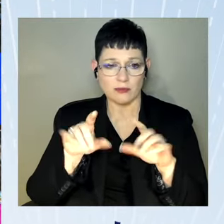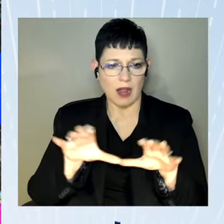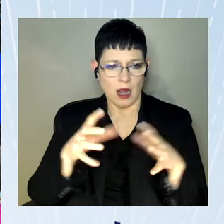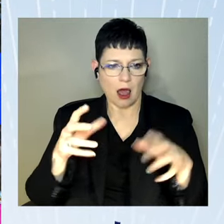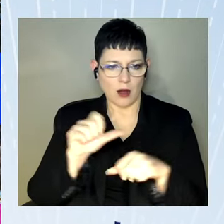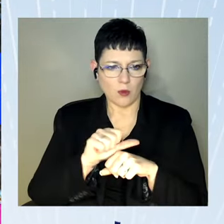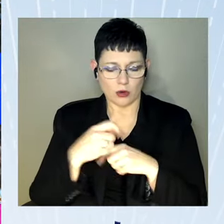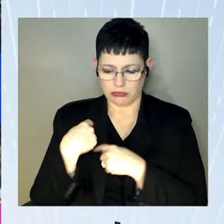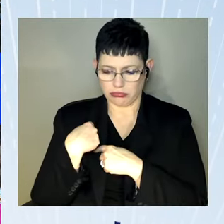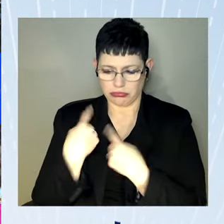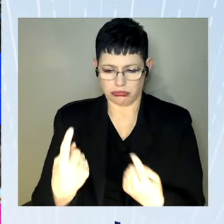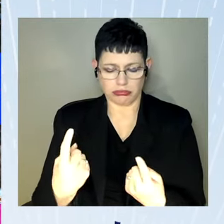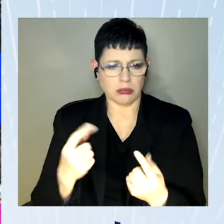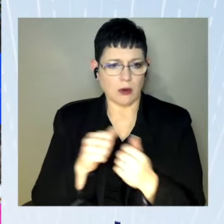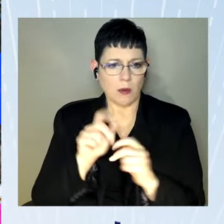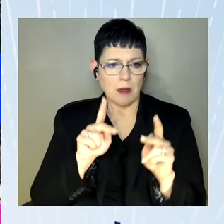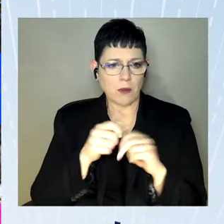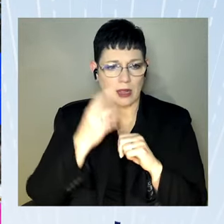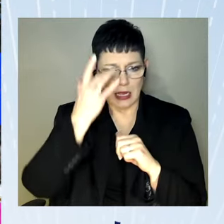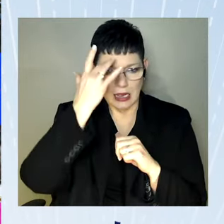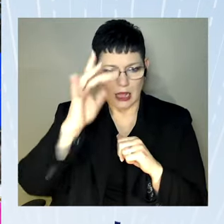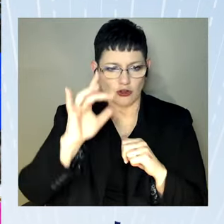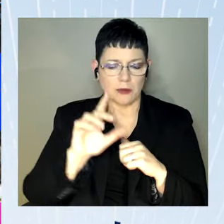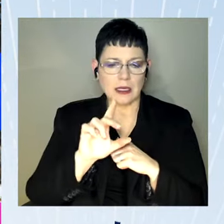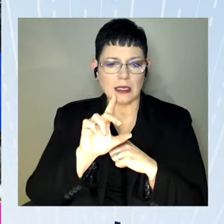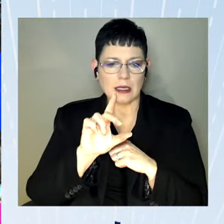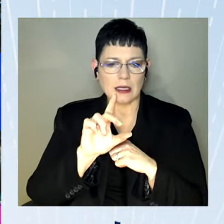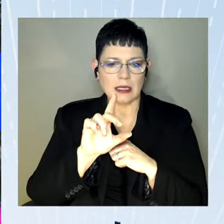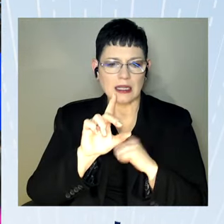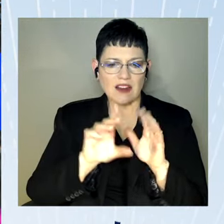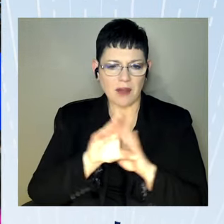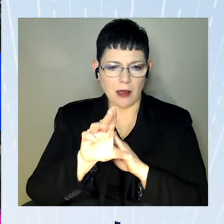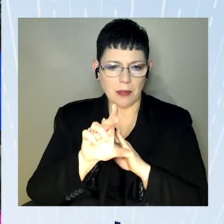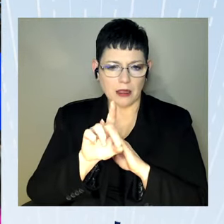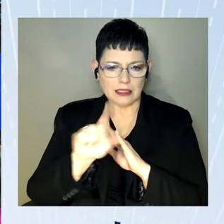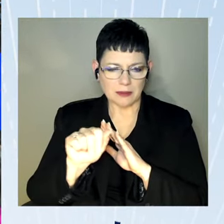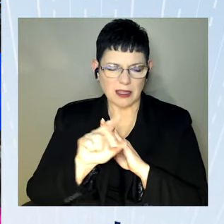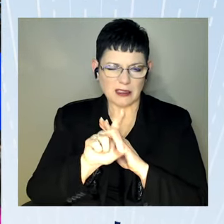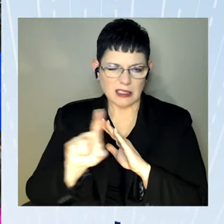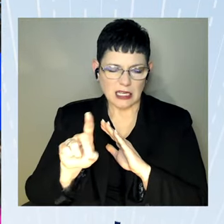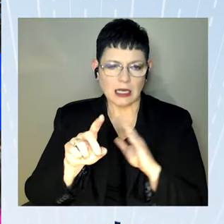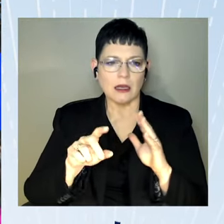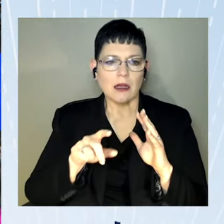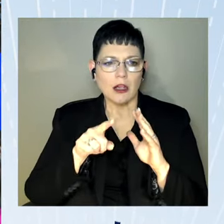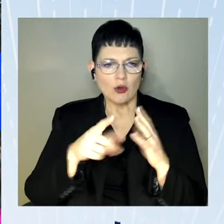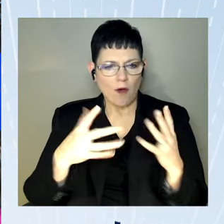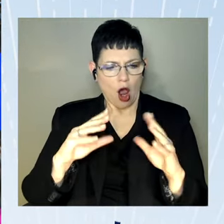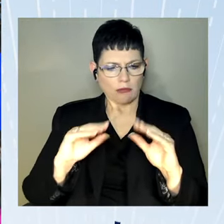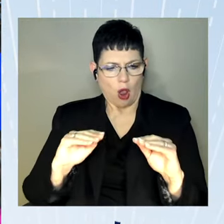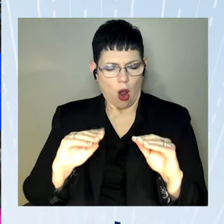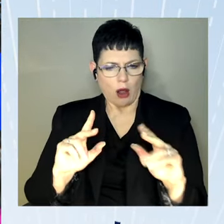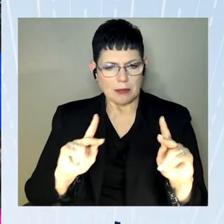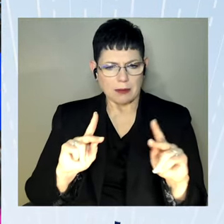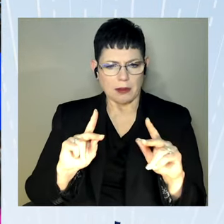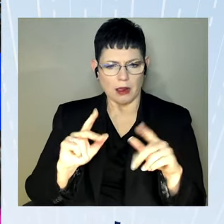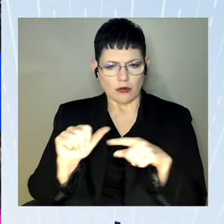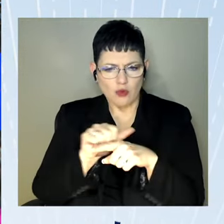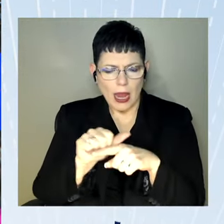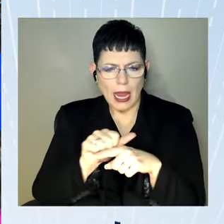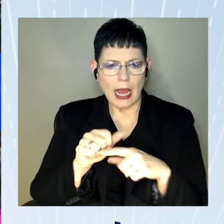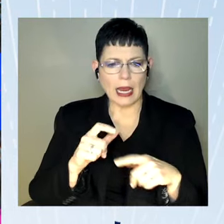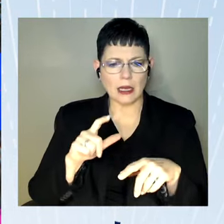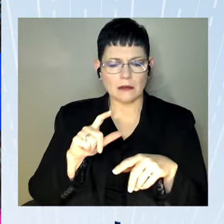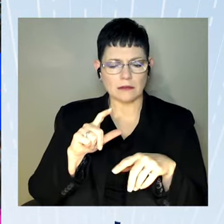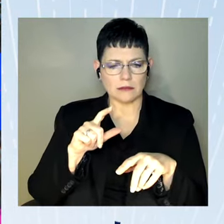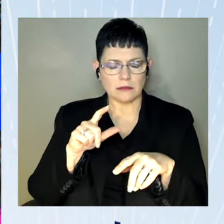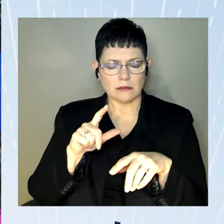individuals with intellectual and developmental disabilities, and you've also educated individuals about access to long-term care services